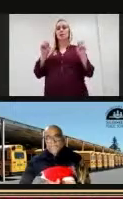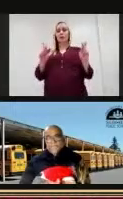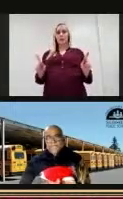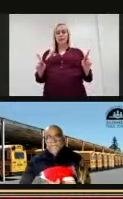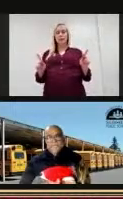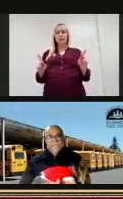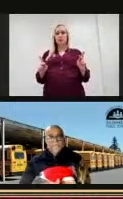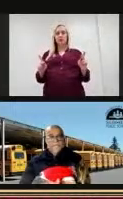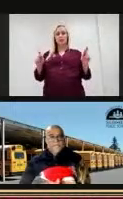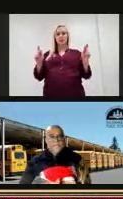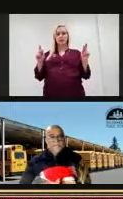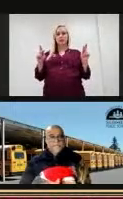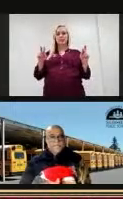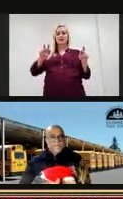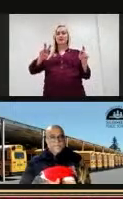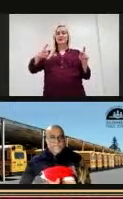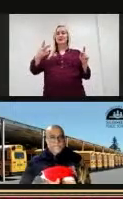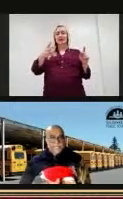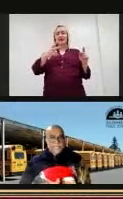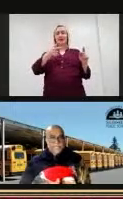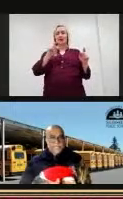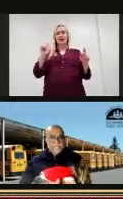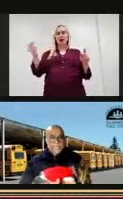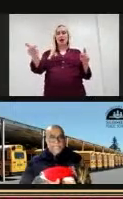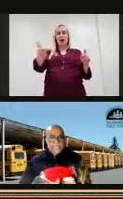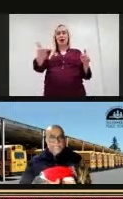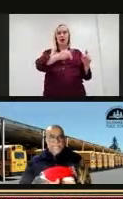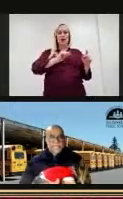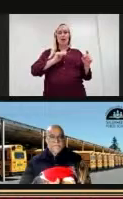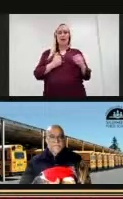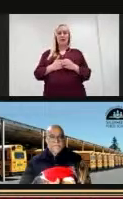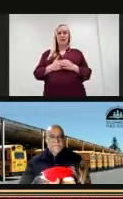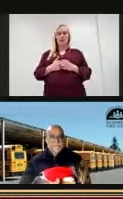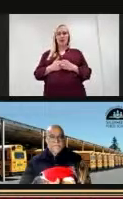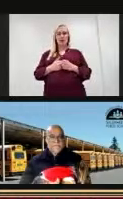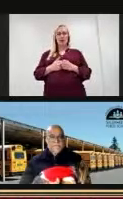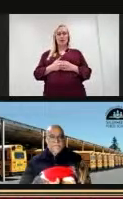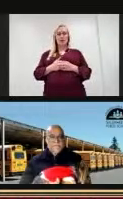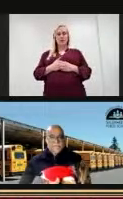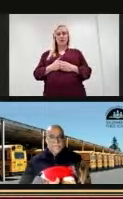we're on our second round of round robin.